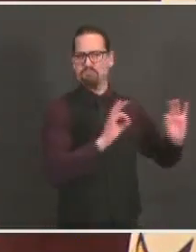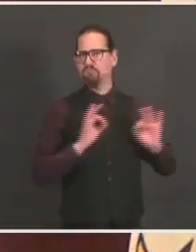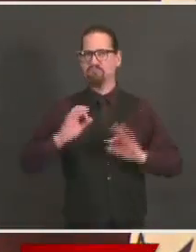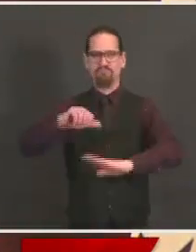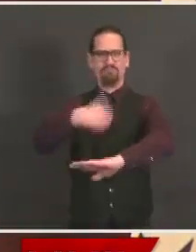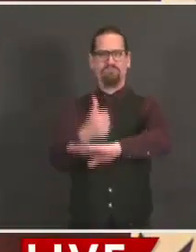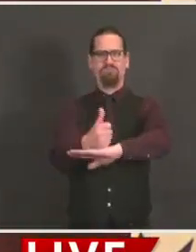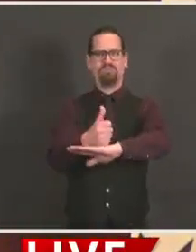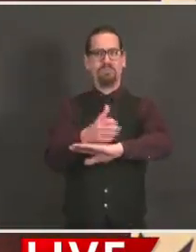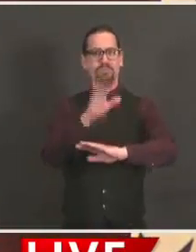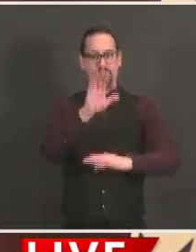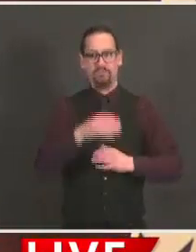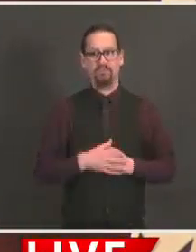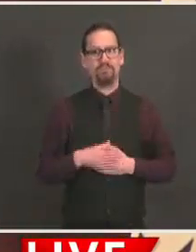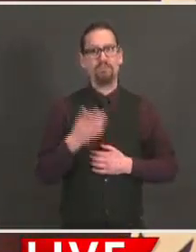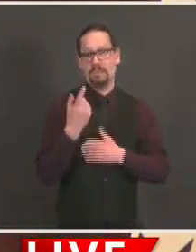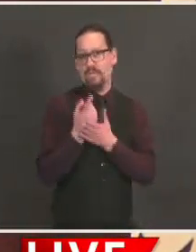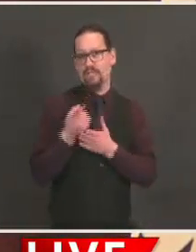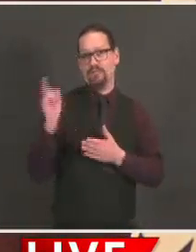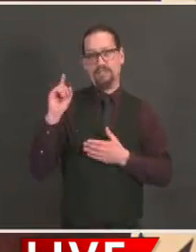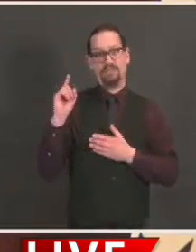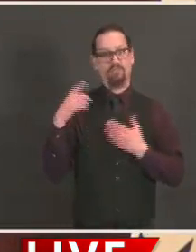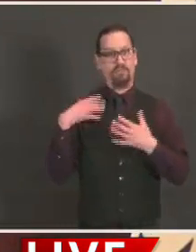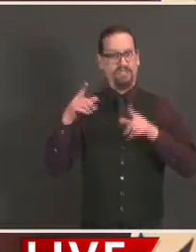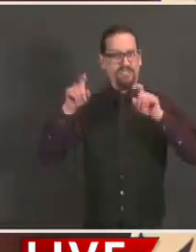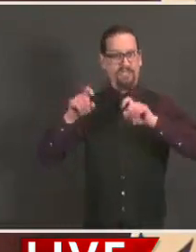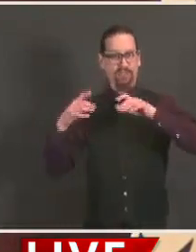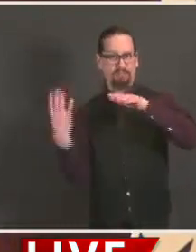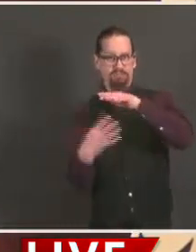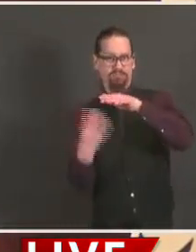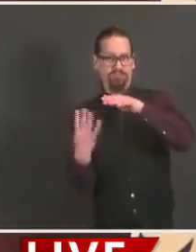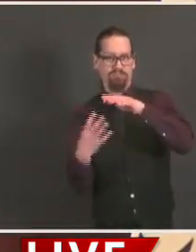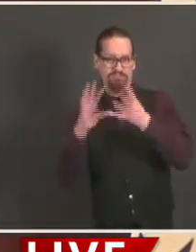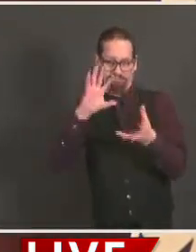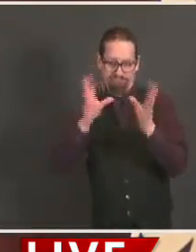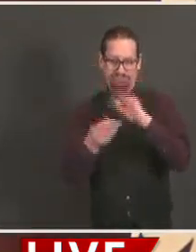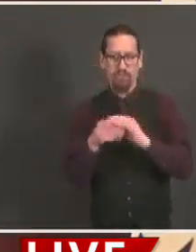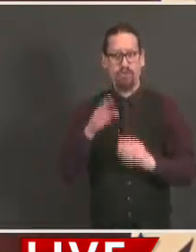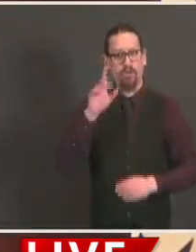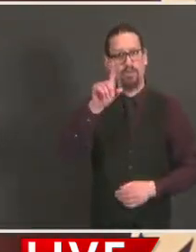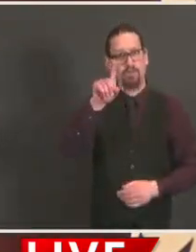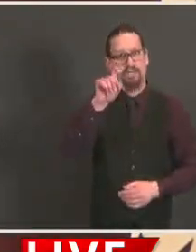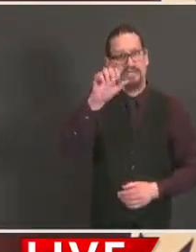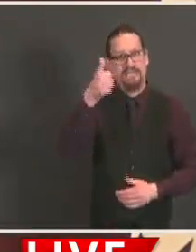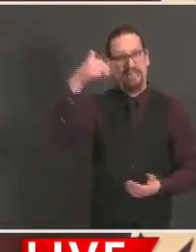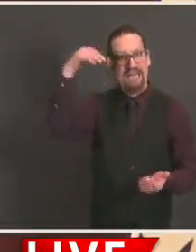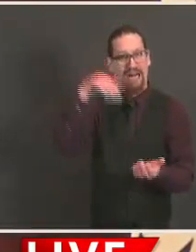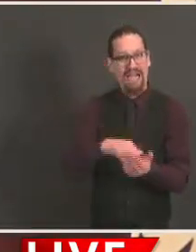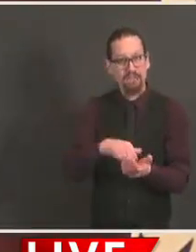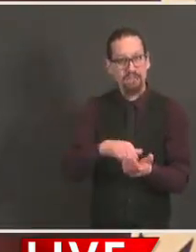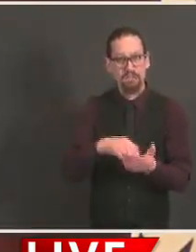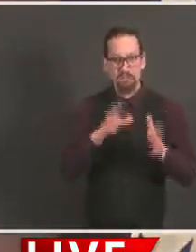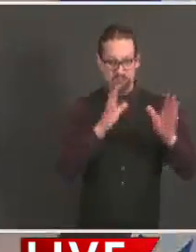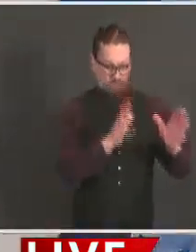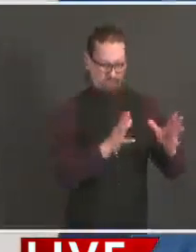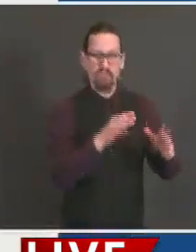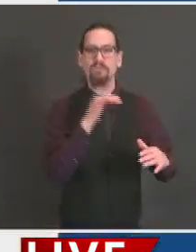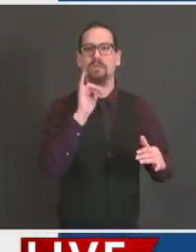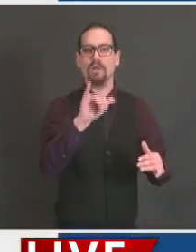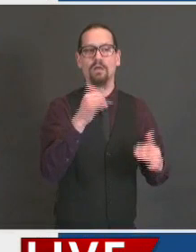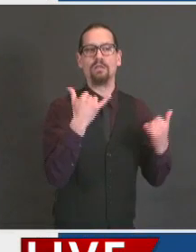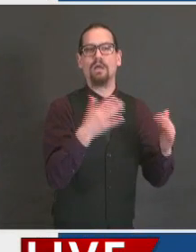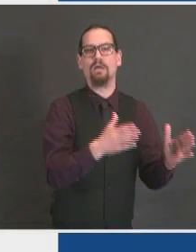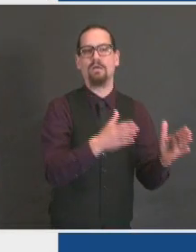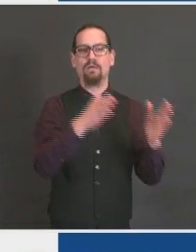week. That success, that framework, is what we want to bring to vaccinations. I'll also